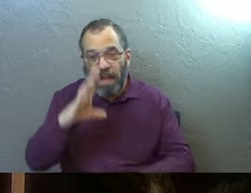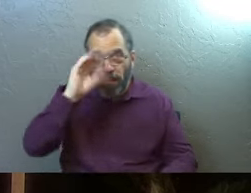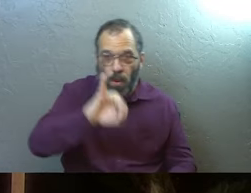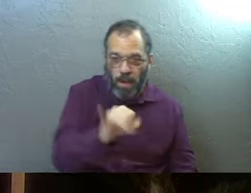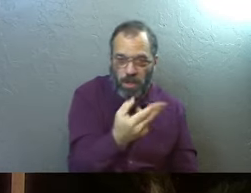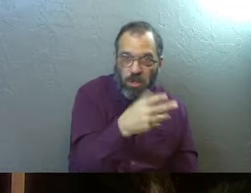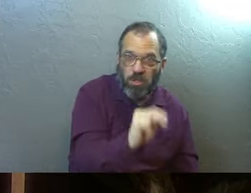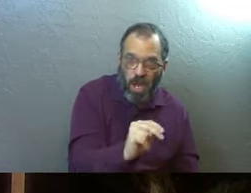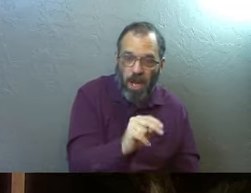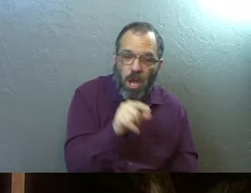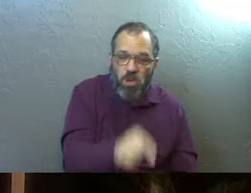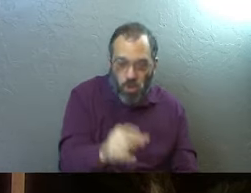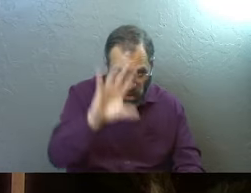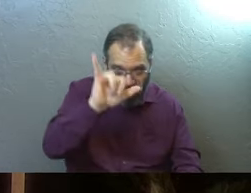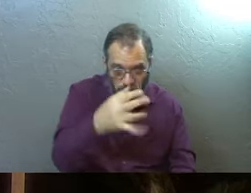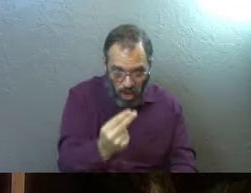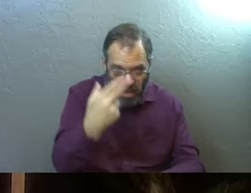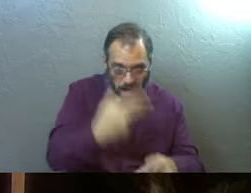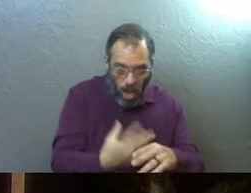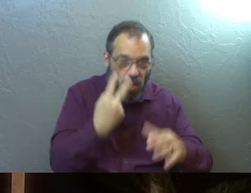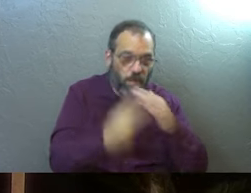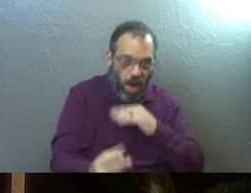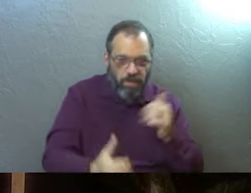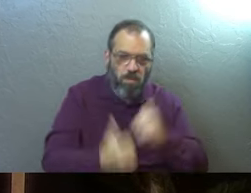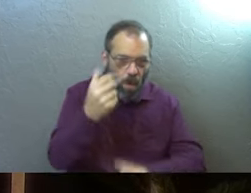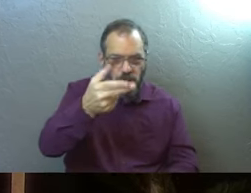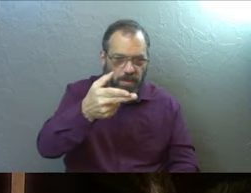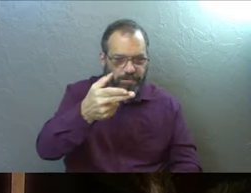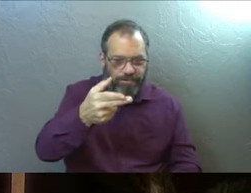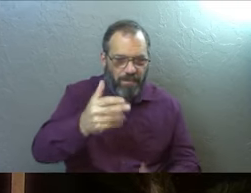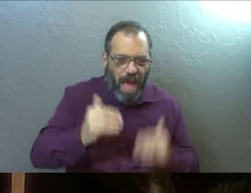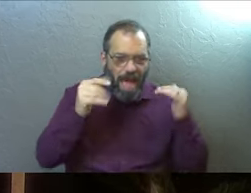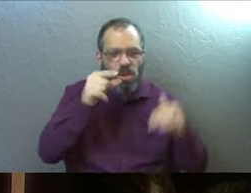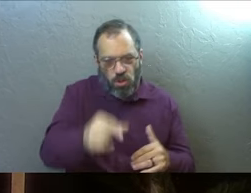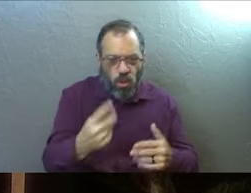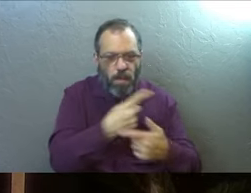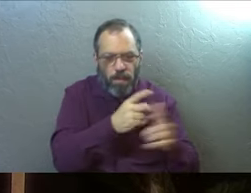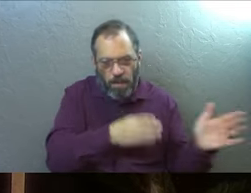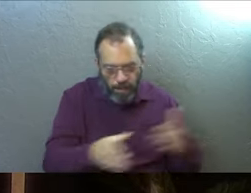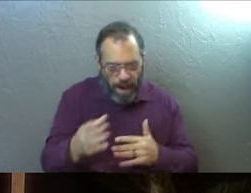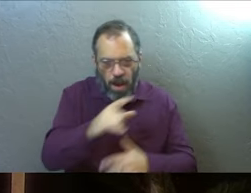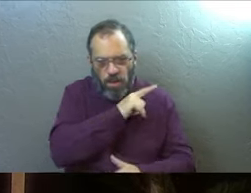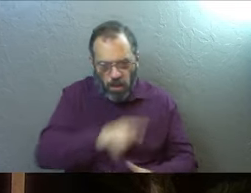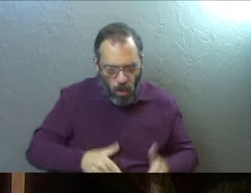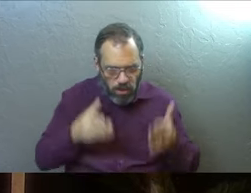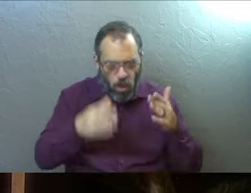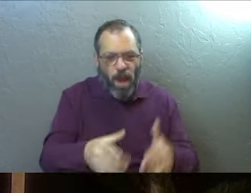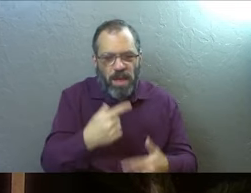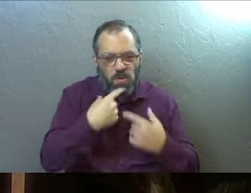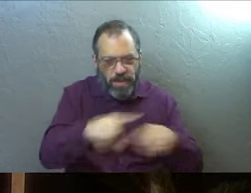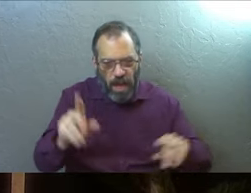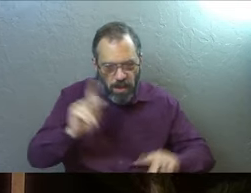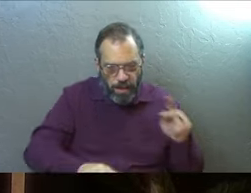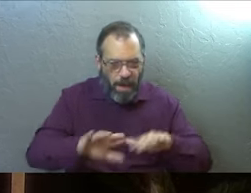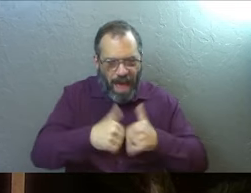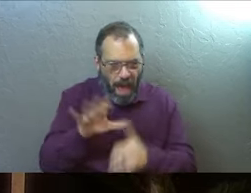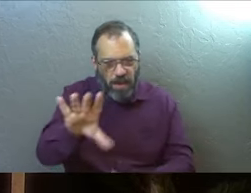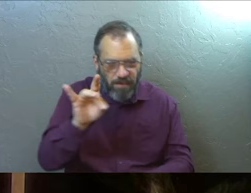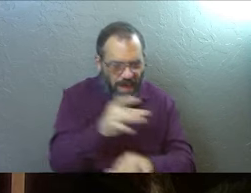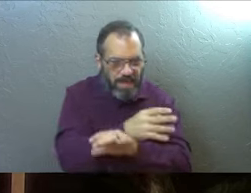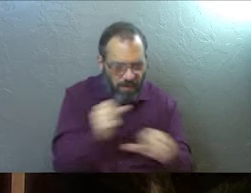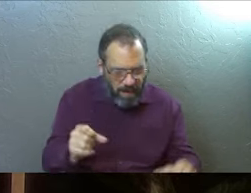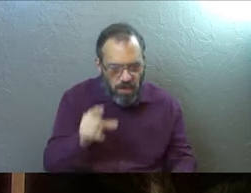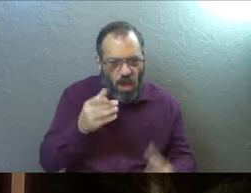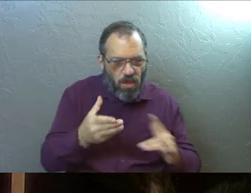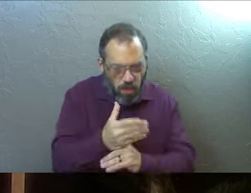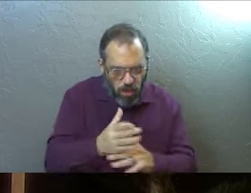boy. And you, my little son, will be called the prophet of the Most High because you will prepare the way for the Lord. You will tell his people how to find